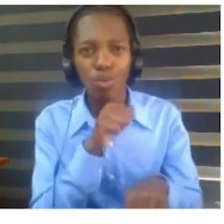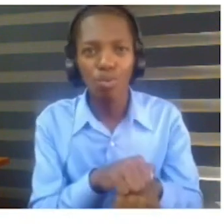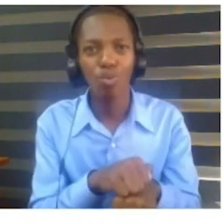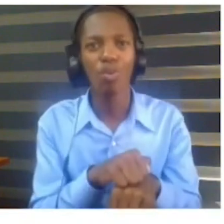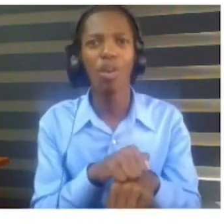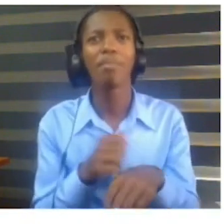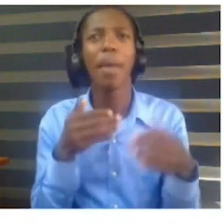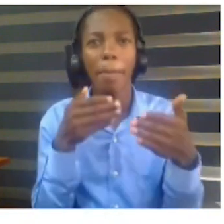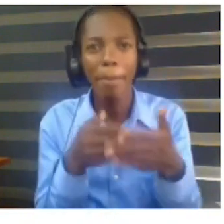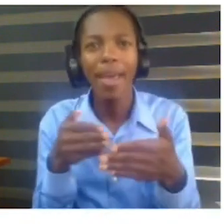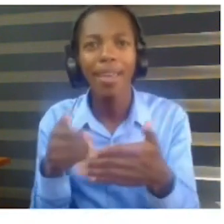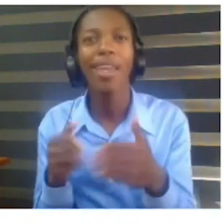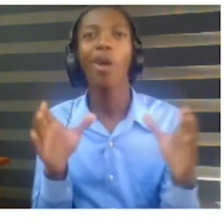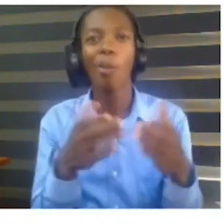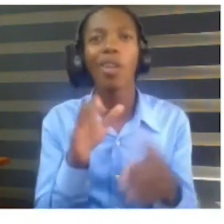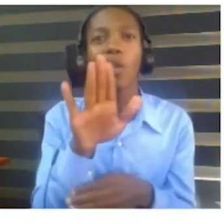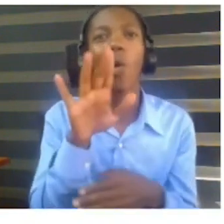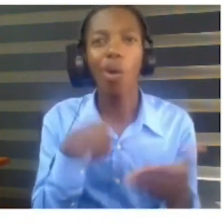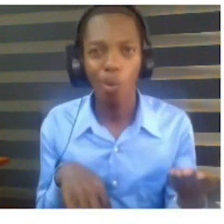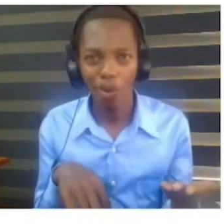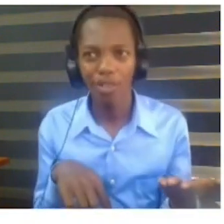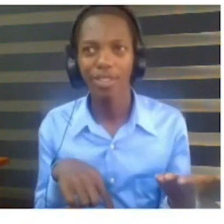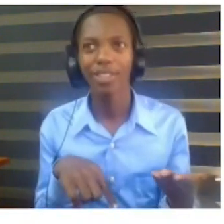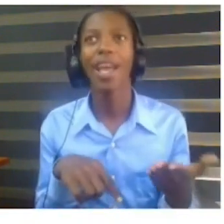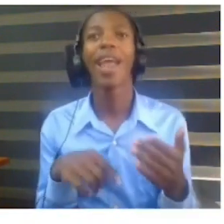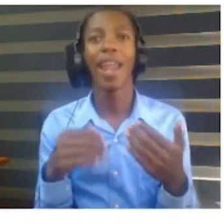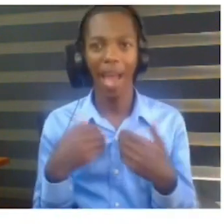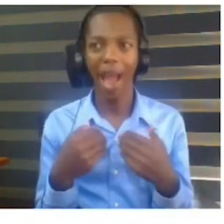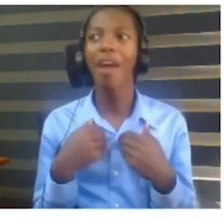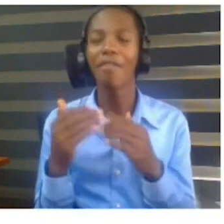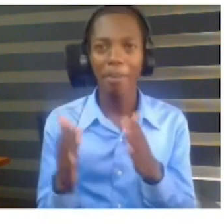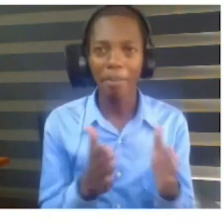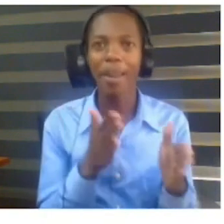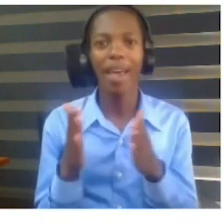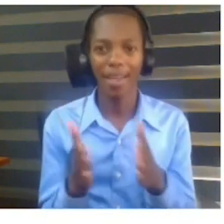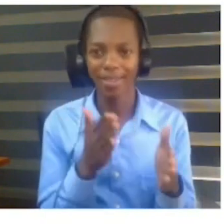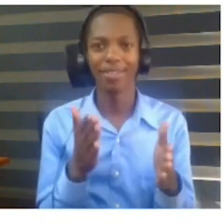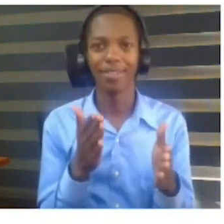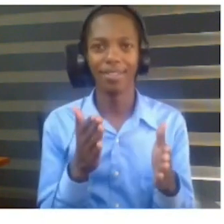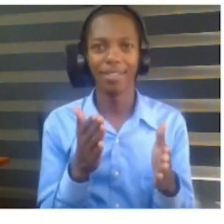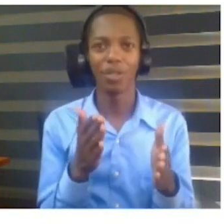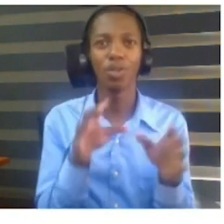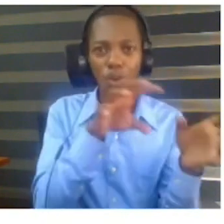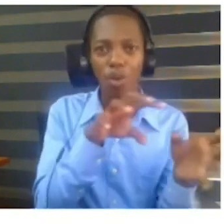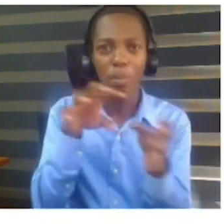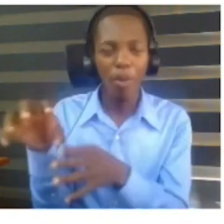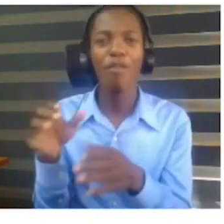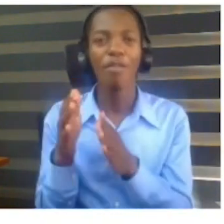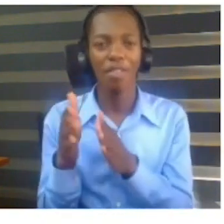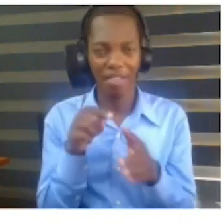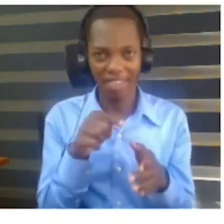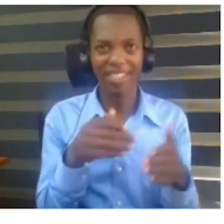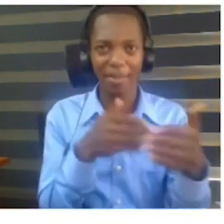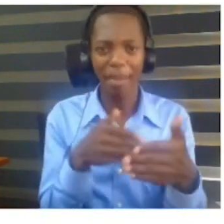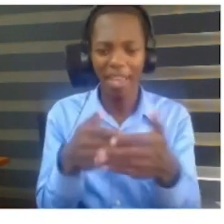community? And develop a plan to remove that barrier so your community can be